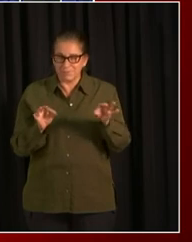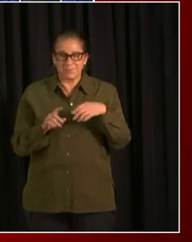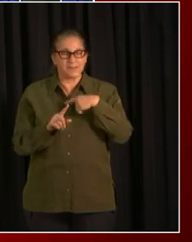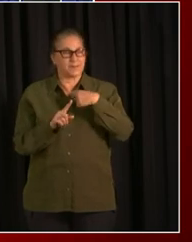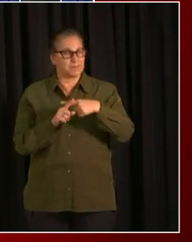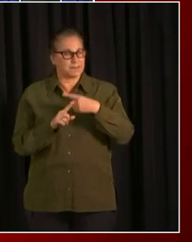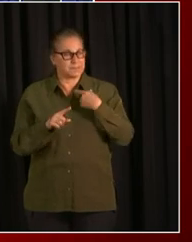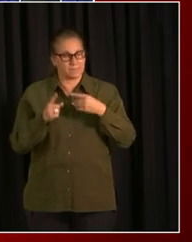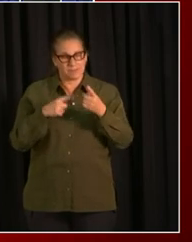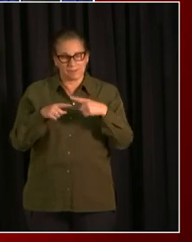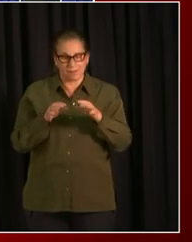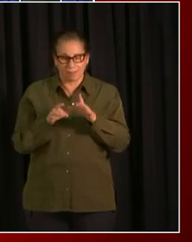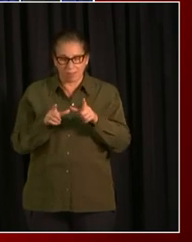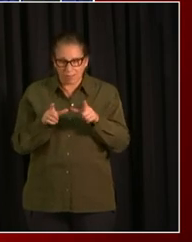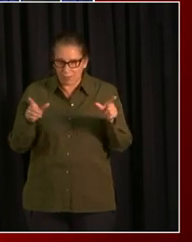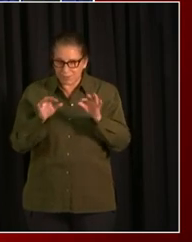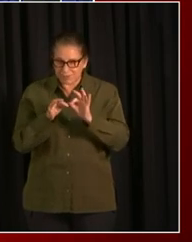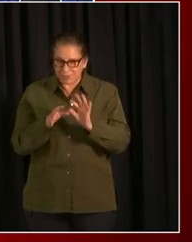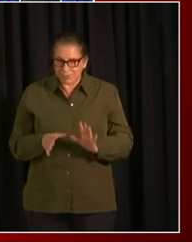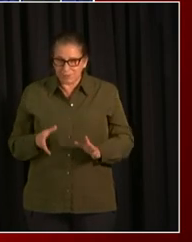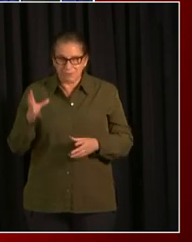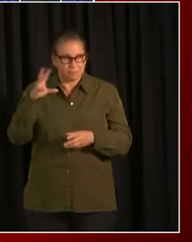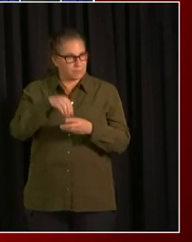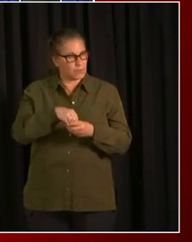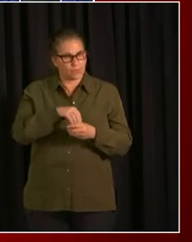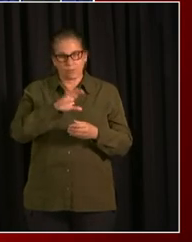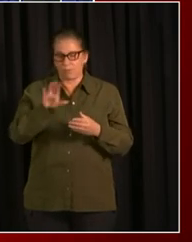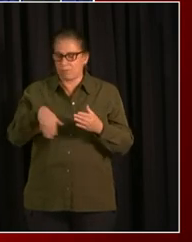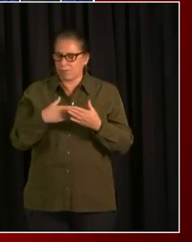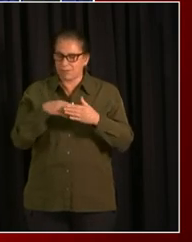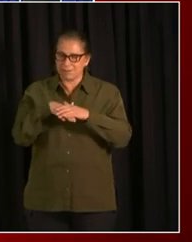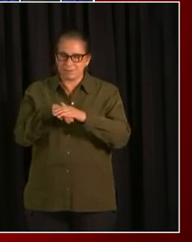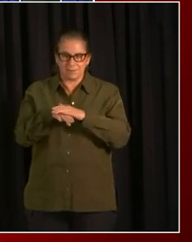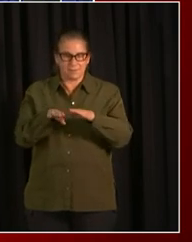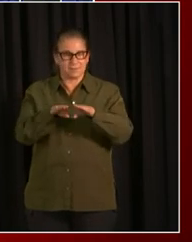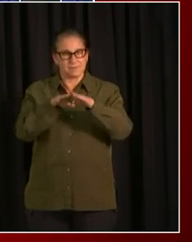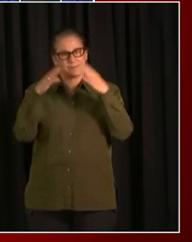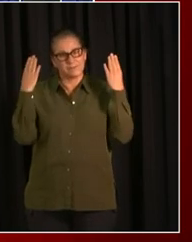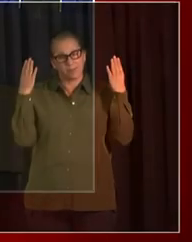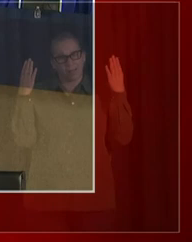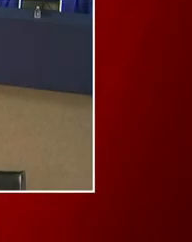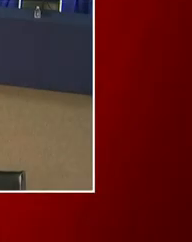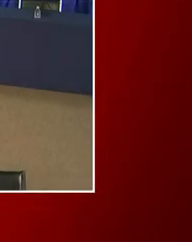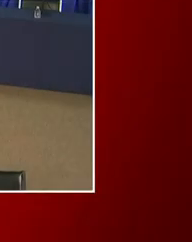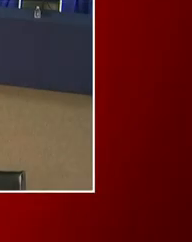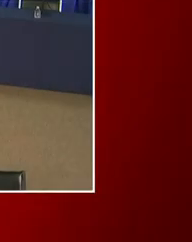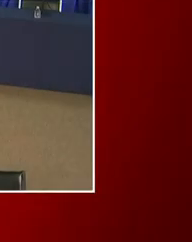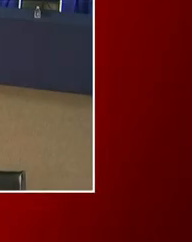every week, Wednesday at 5 p.m. We thank you, and thank you everyone for being on this evening. Have a great evening.